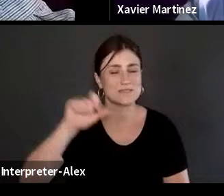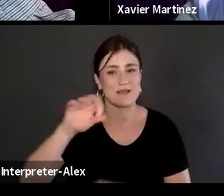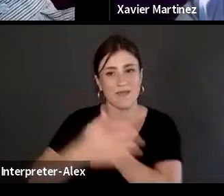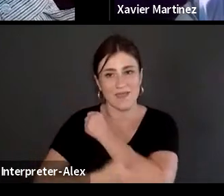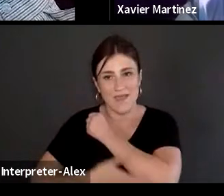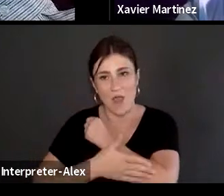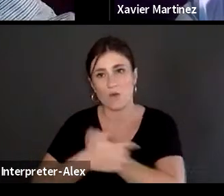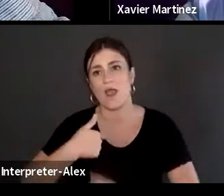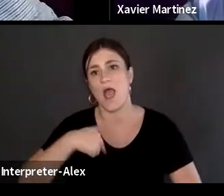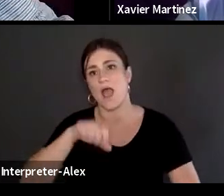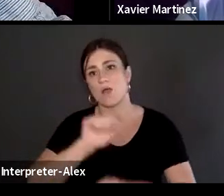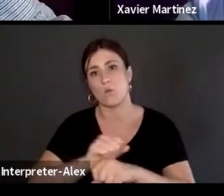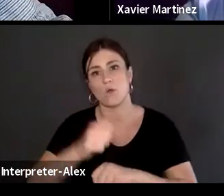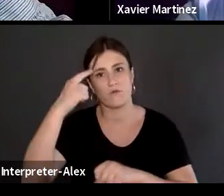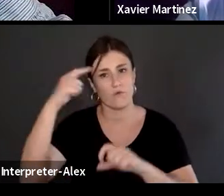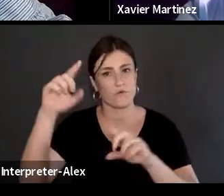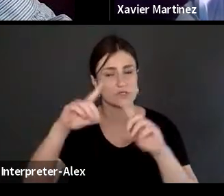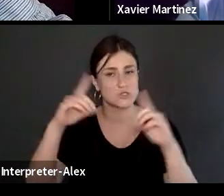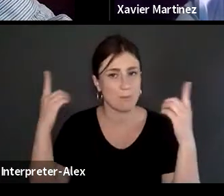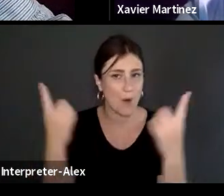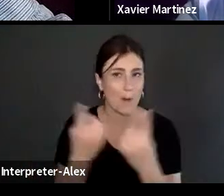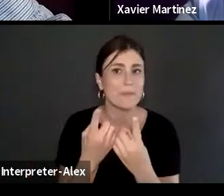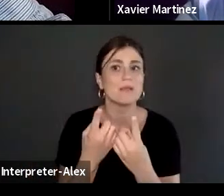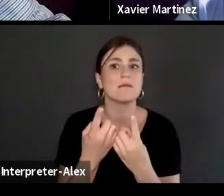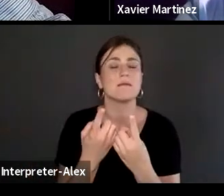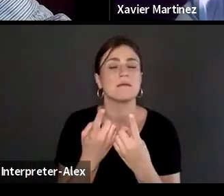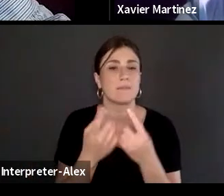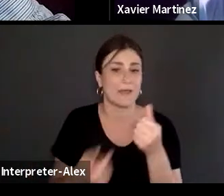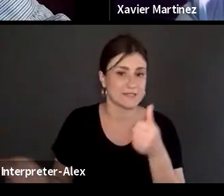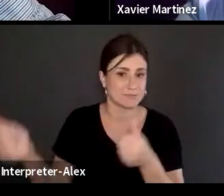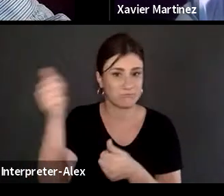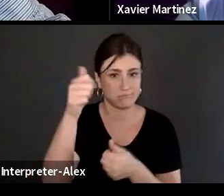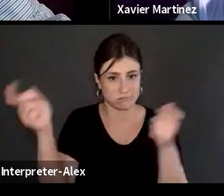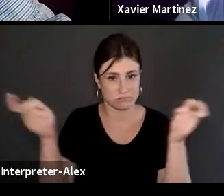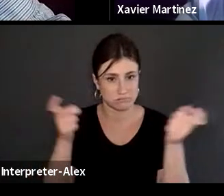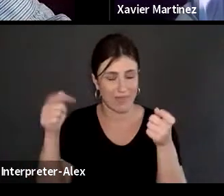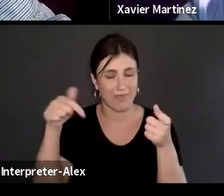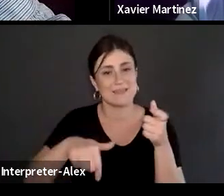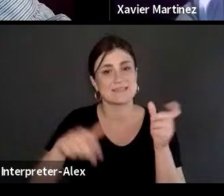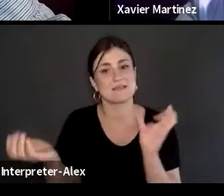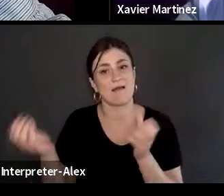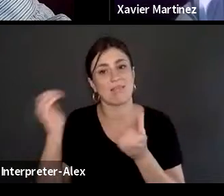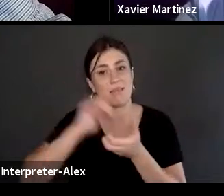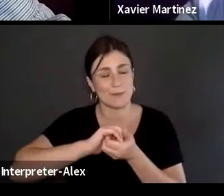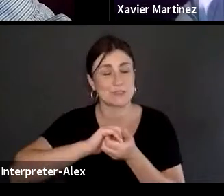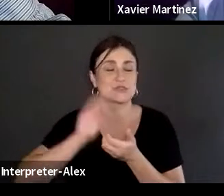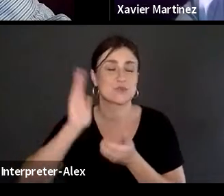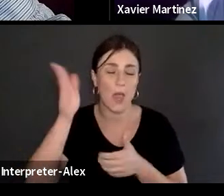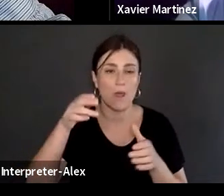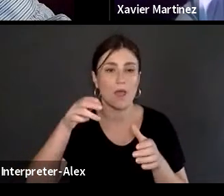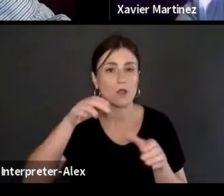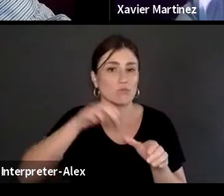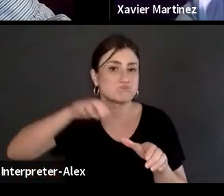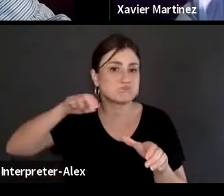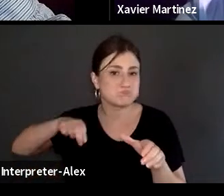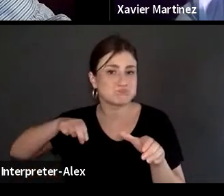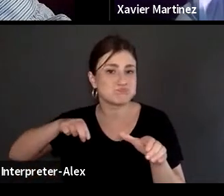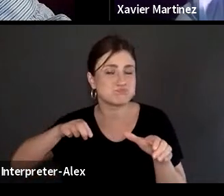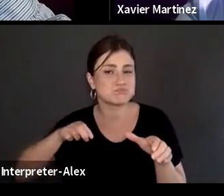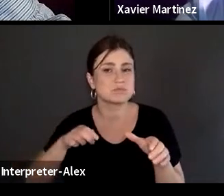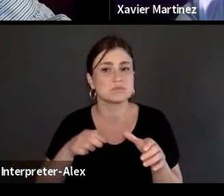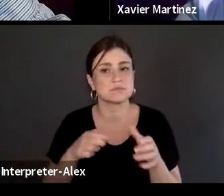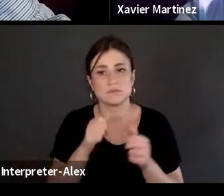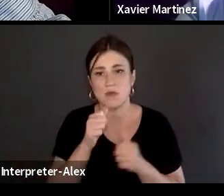for the department that is heading this collaboration, so I will abstain from vote tonight as well.